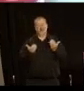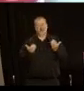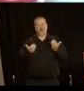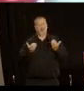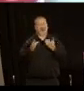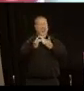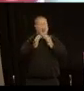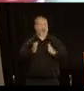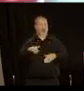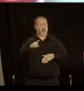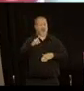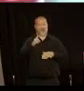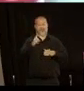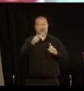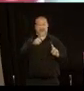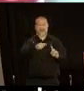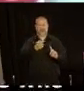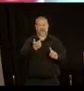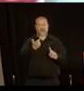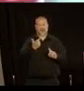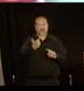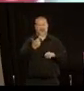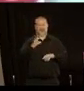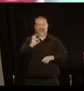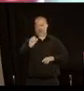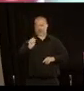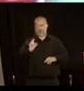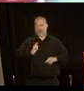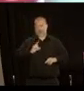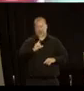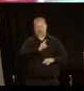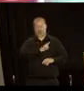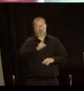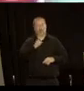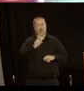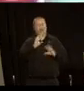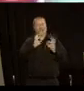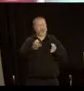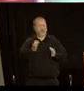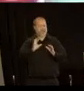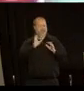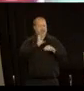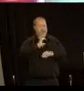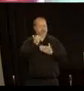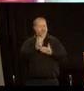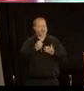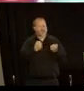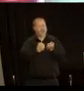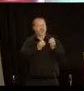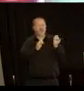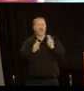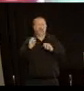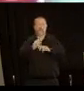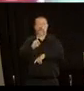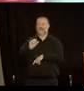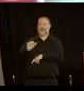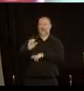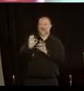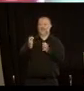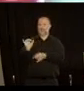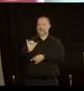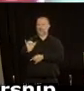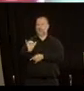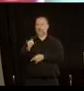That leadership comes from our Florida legislature to not only the Family Cafe, but to individuals with disabilities and their